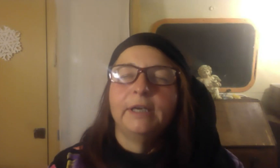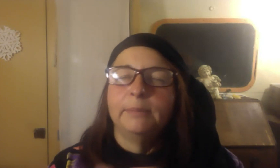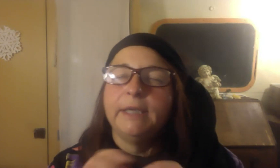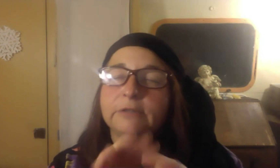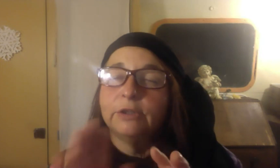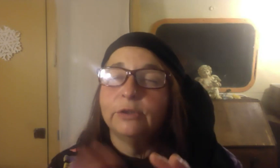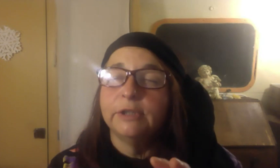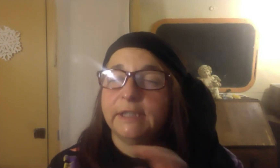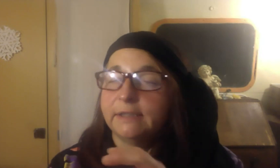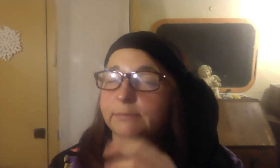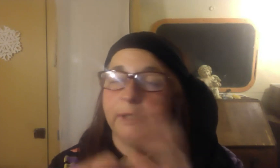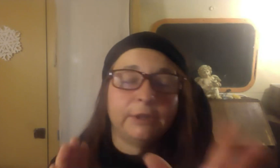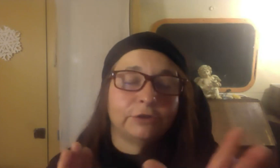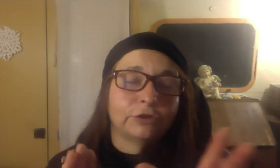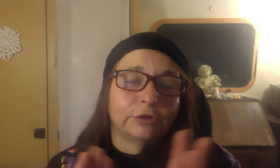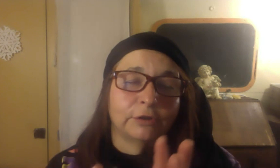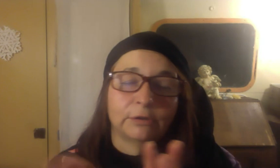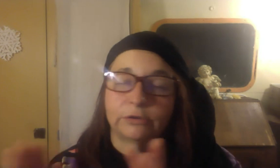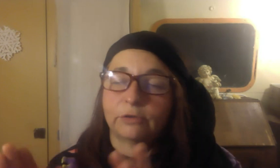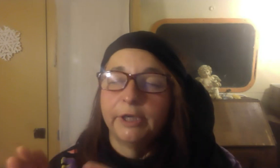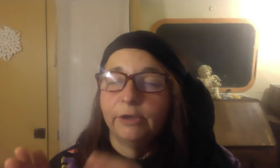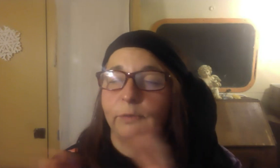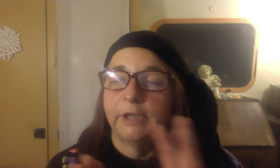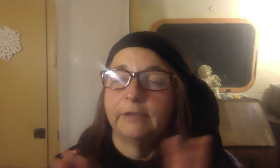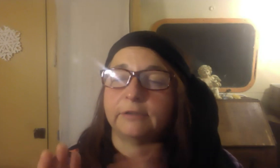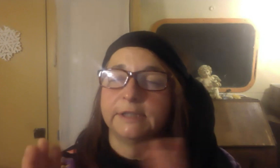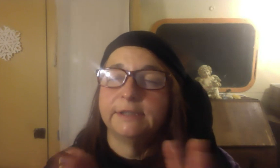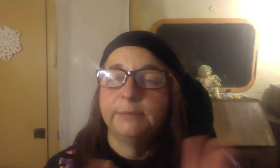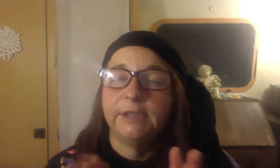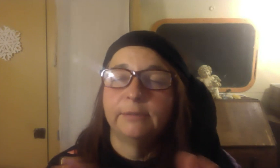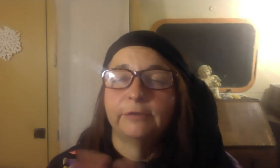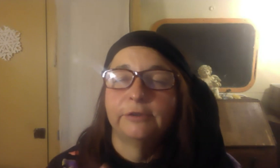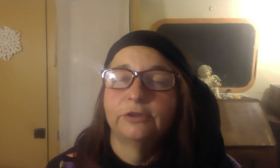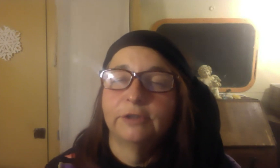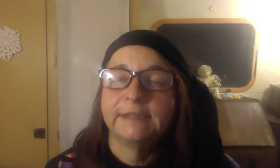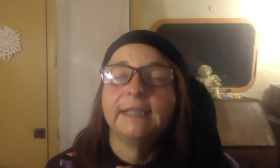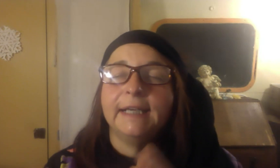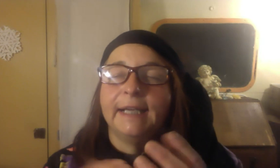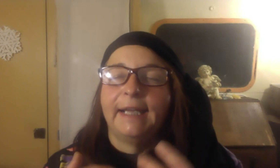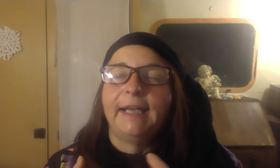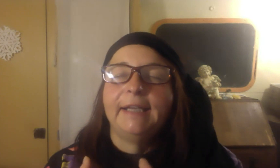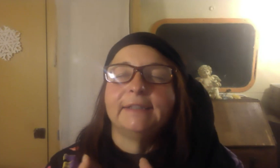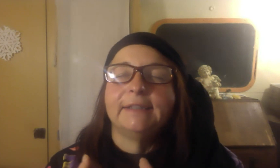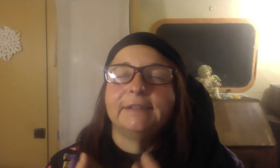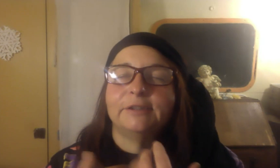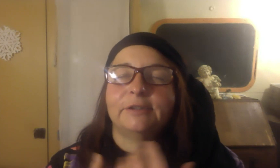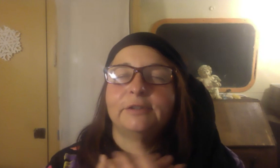more. Make recordings, maybe a journal or drawing or whatever is the medium of your choice,